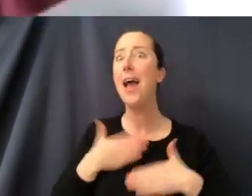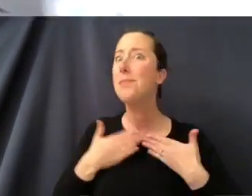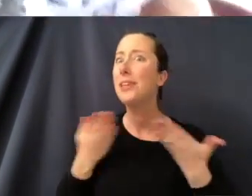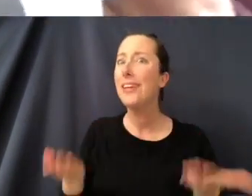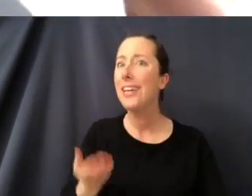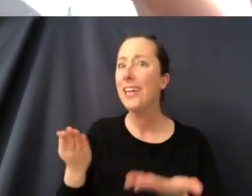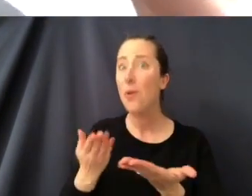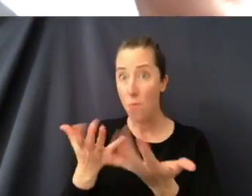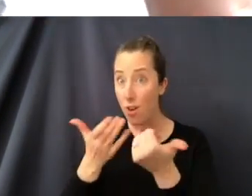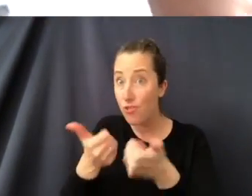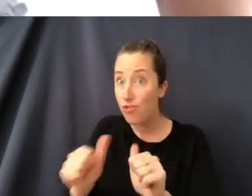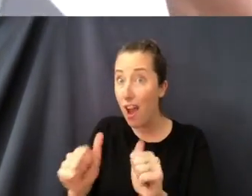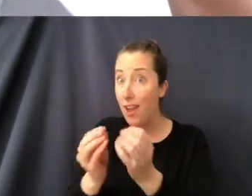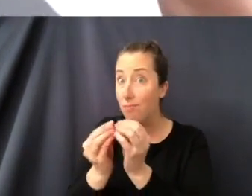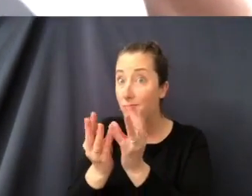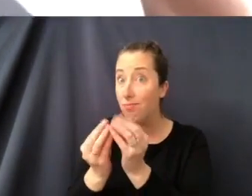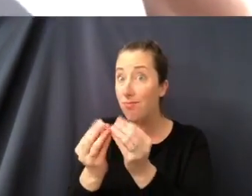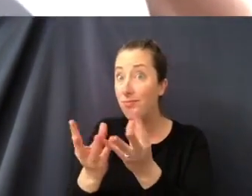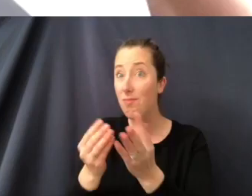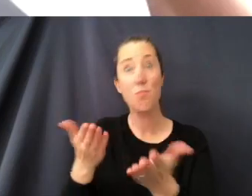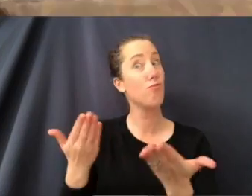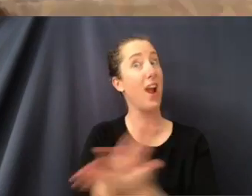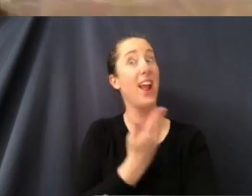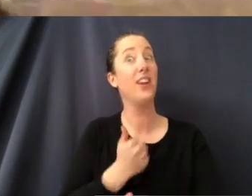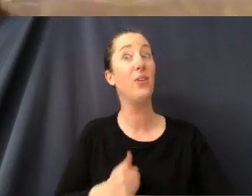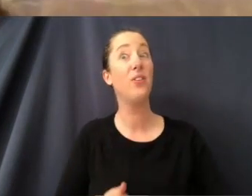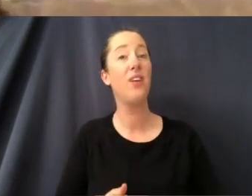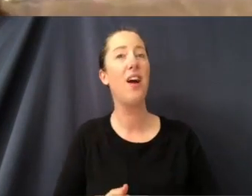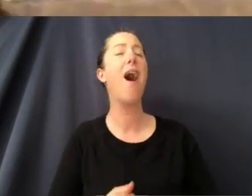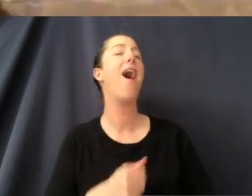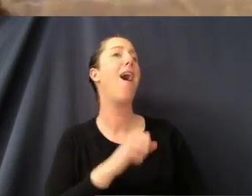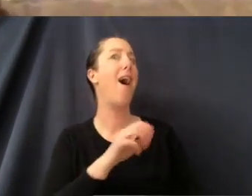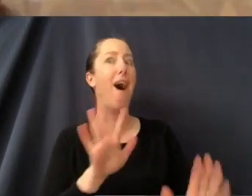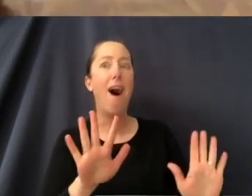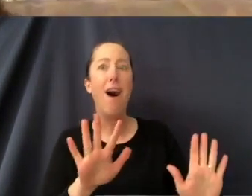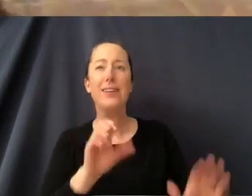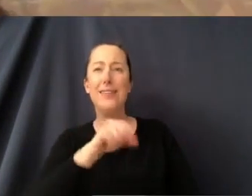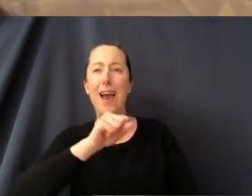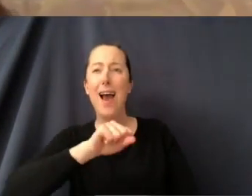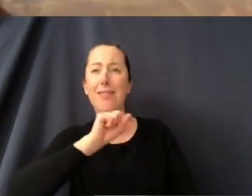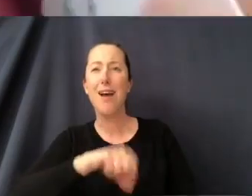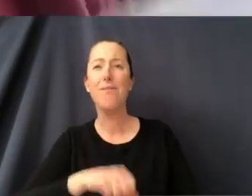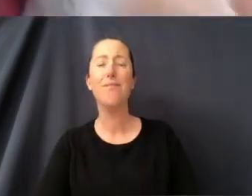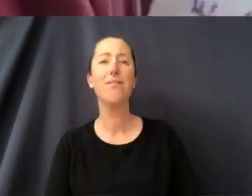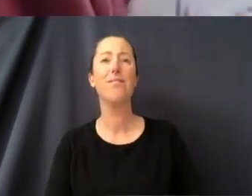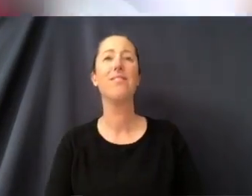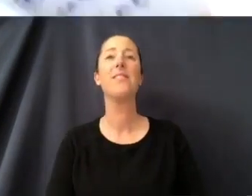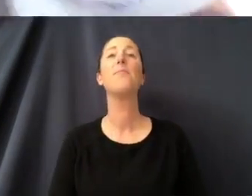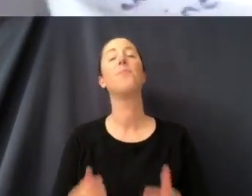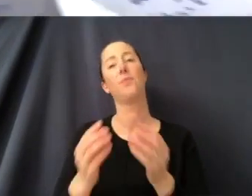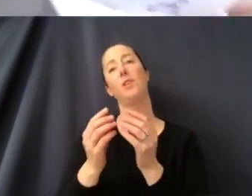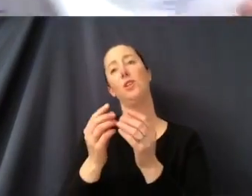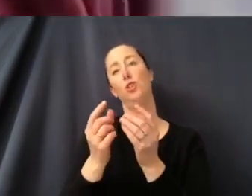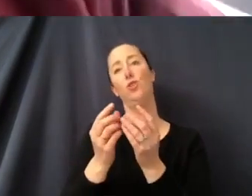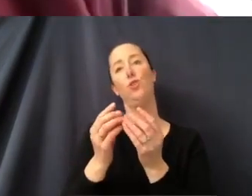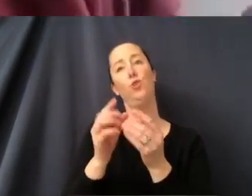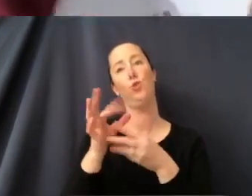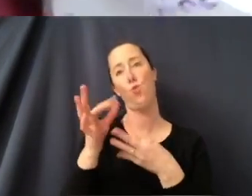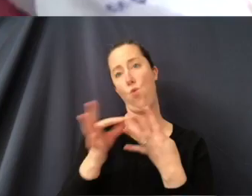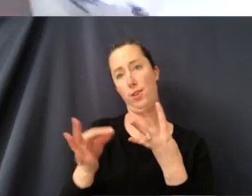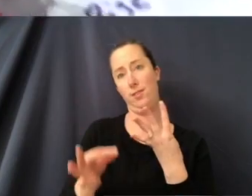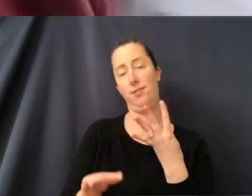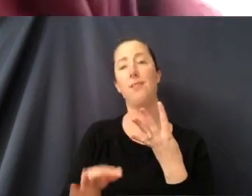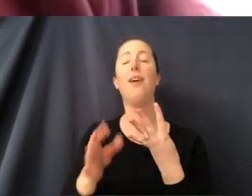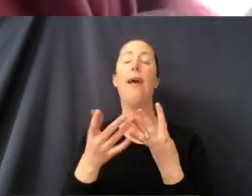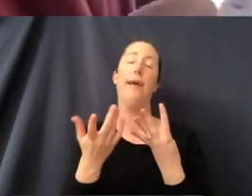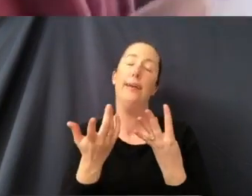you like to try out our brand new fortune teller? I would love to. All right. Well, the choices are, they're from kids. They're things that